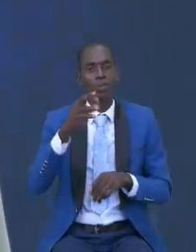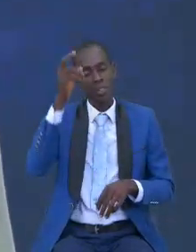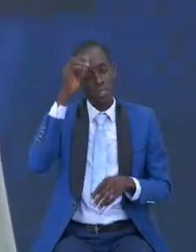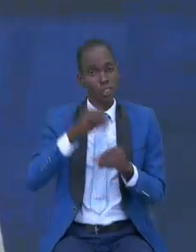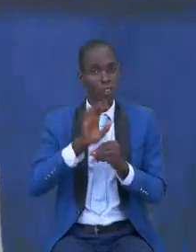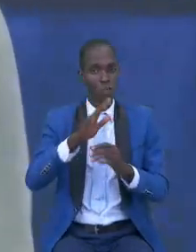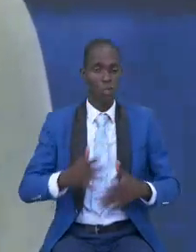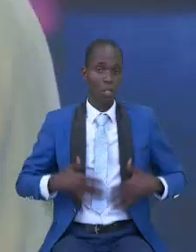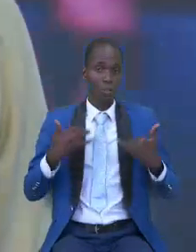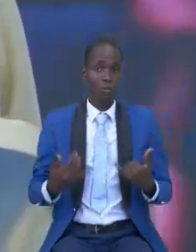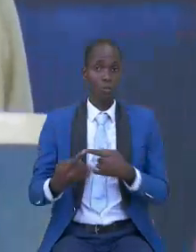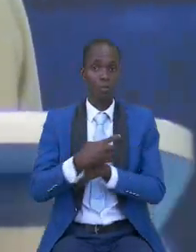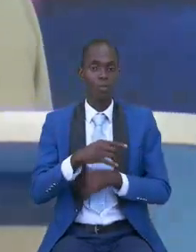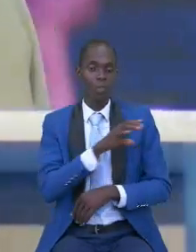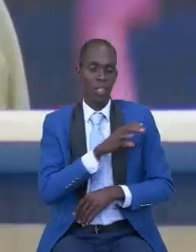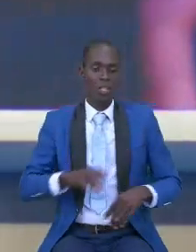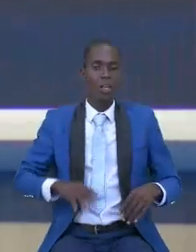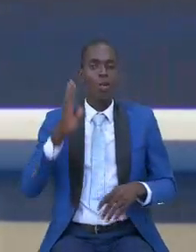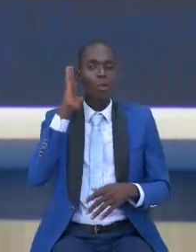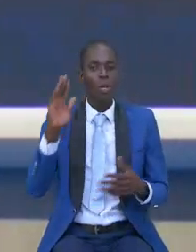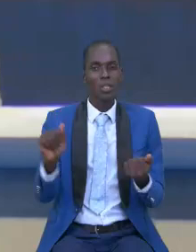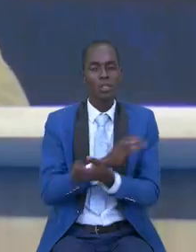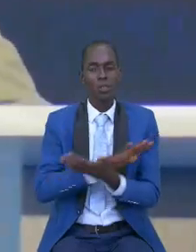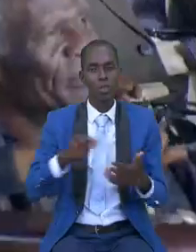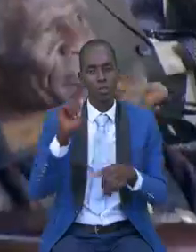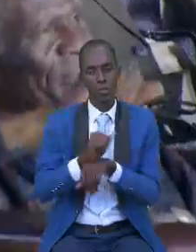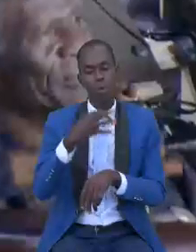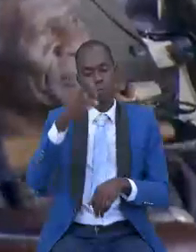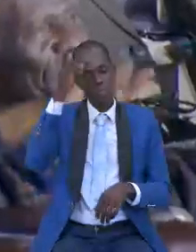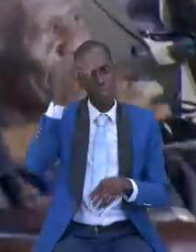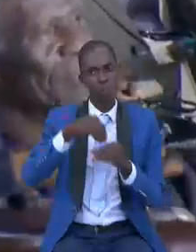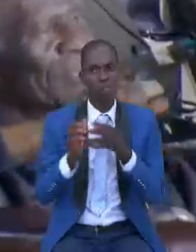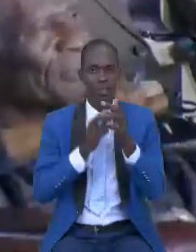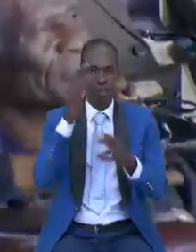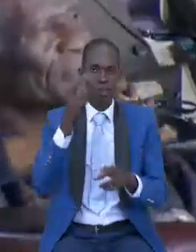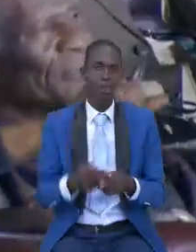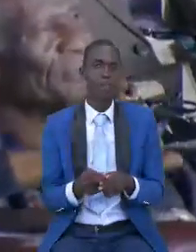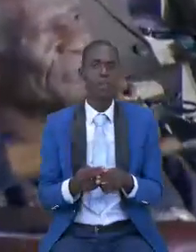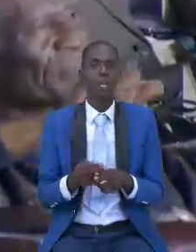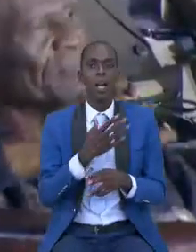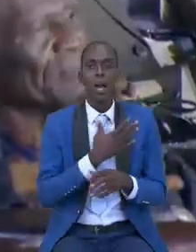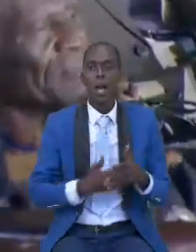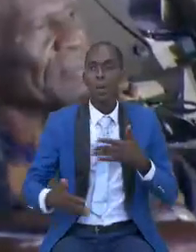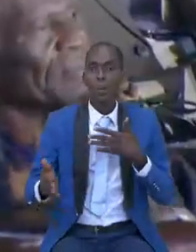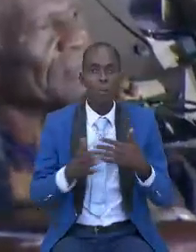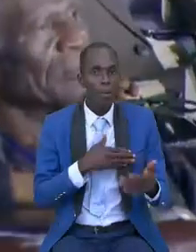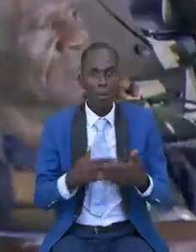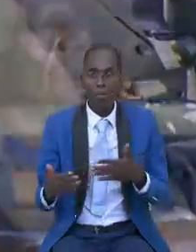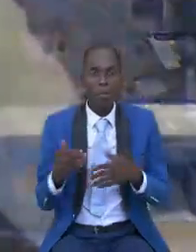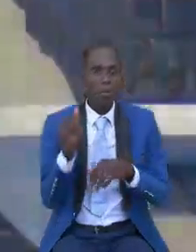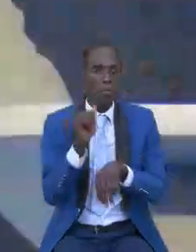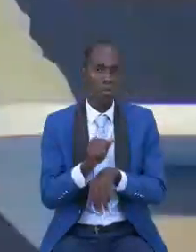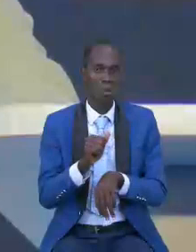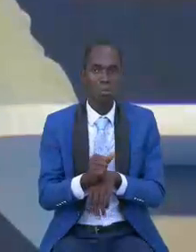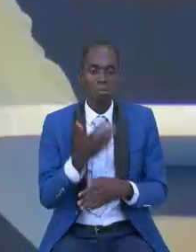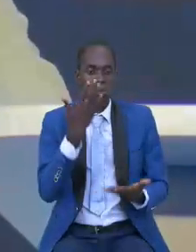today, Christ will destroy the works of the devil. And whatever work, it might come